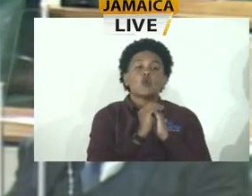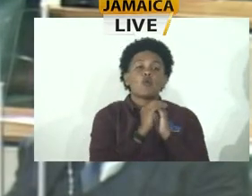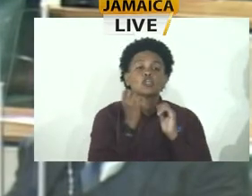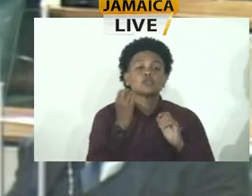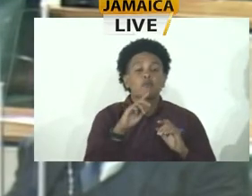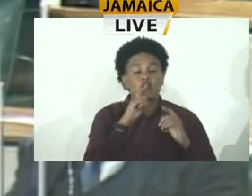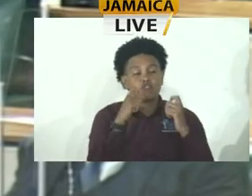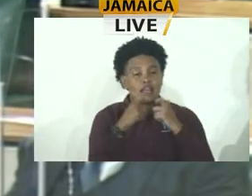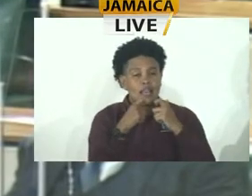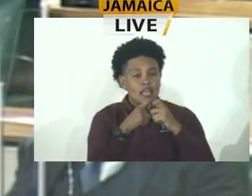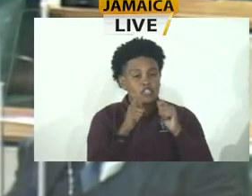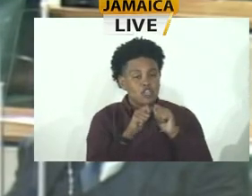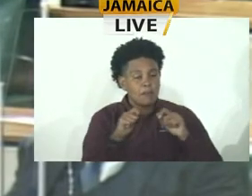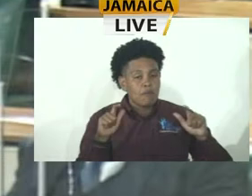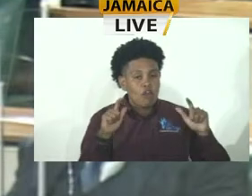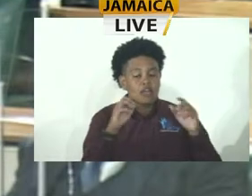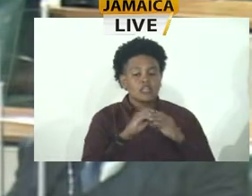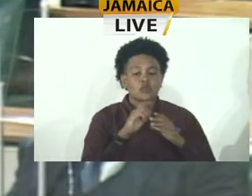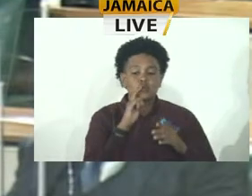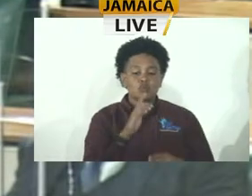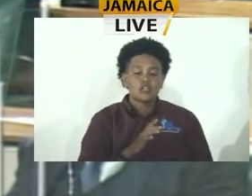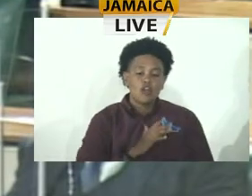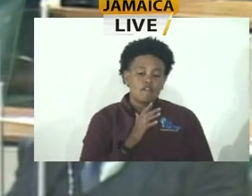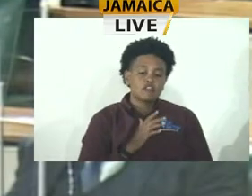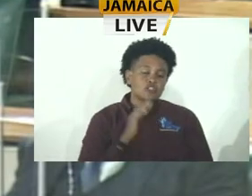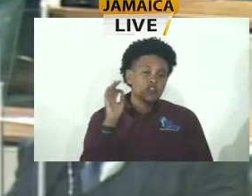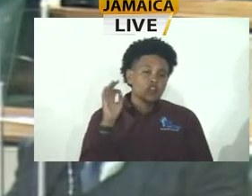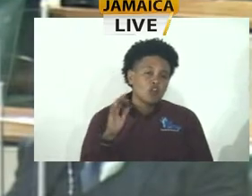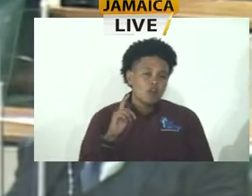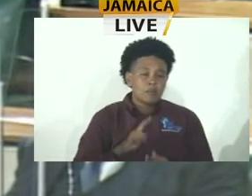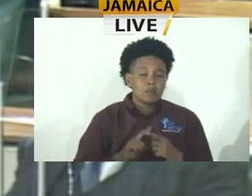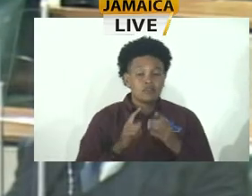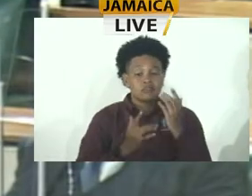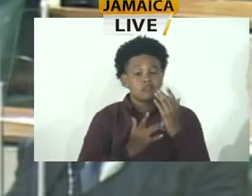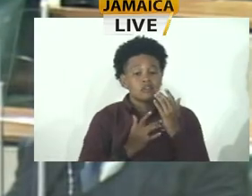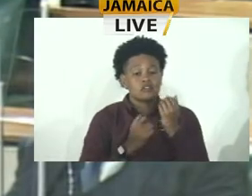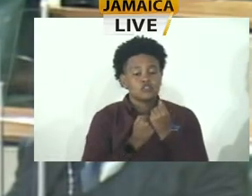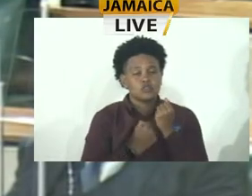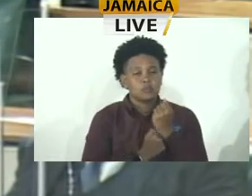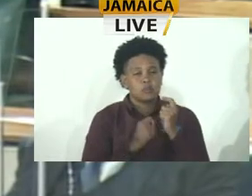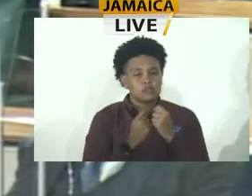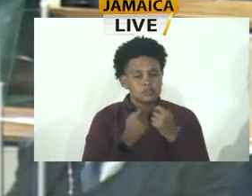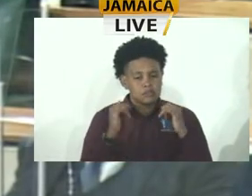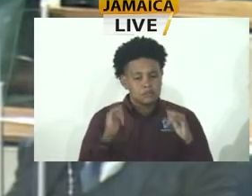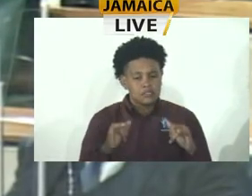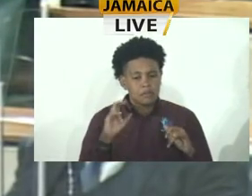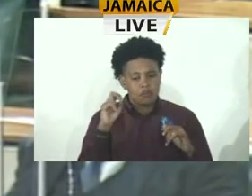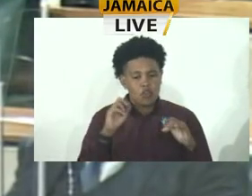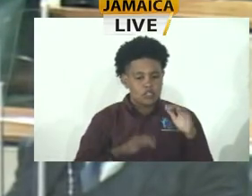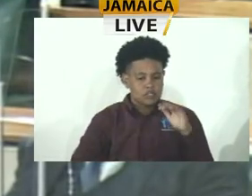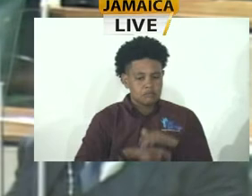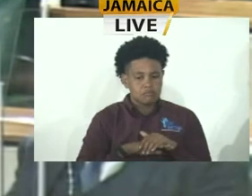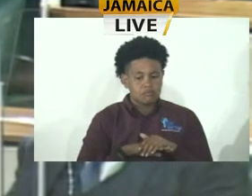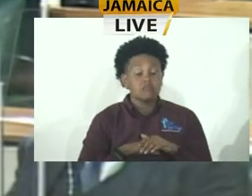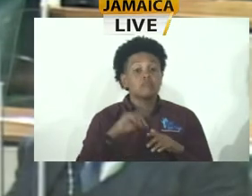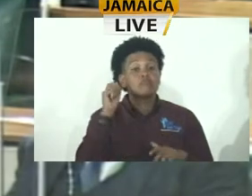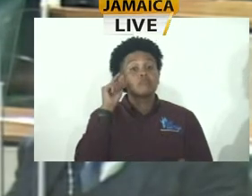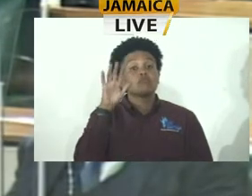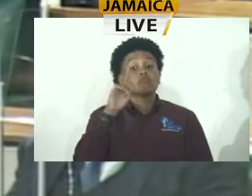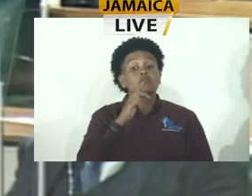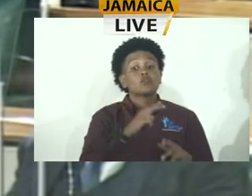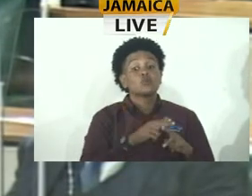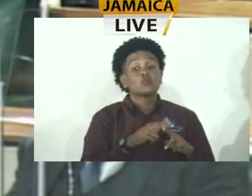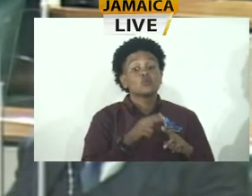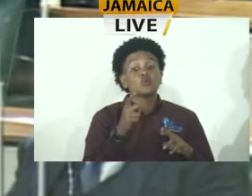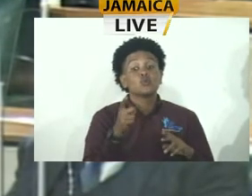electronic broadcast including the officiating clergy and technical support personnel remains at 30 and madam speaker as soon